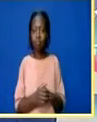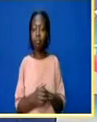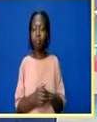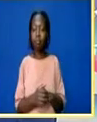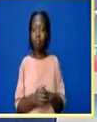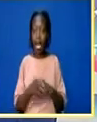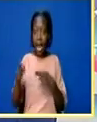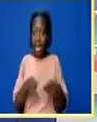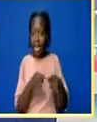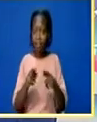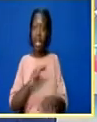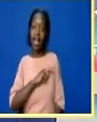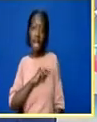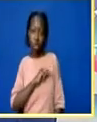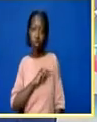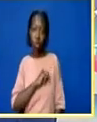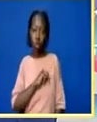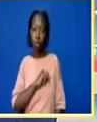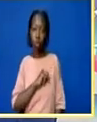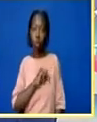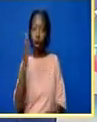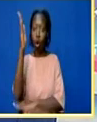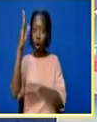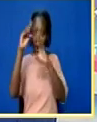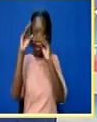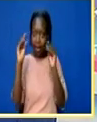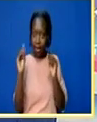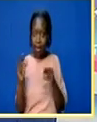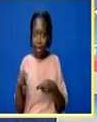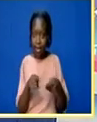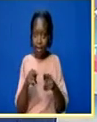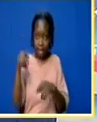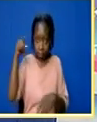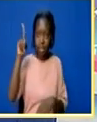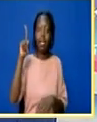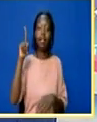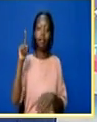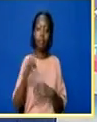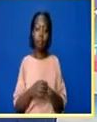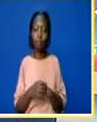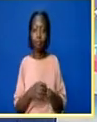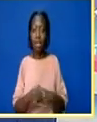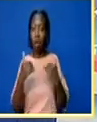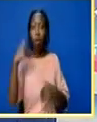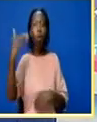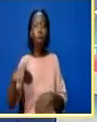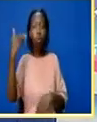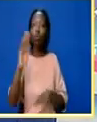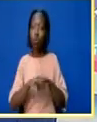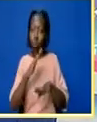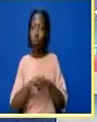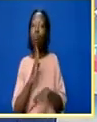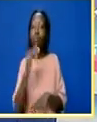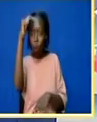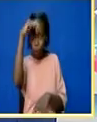God-given divide. Yes. It divides their lands. Yay. So it's a boundary. So it's always good. Be wise about